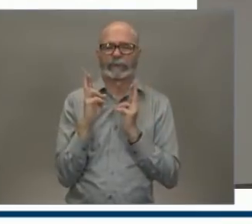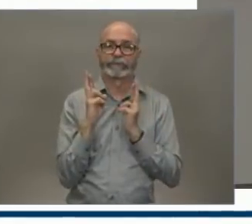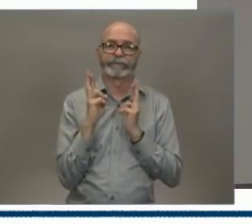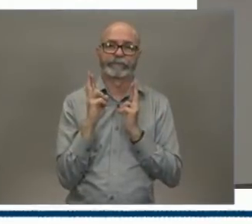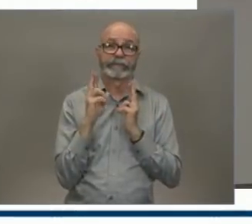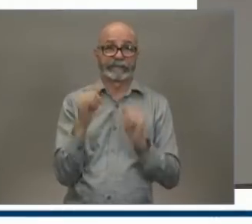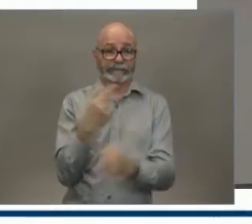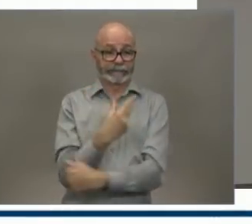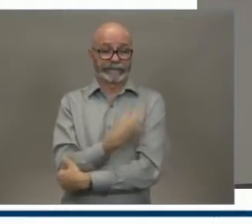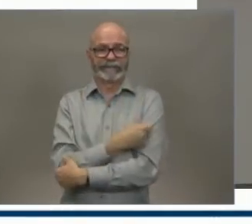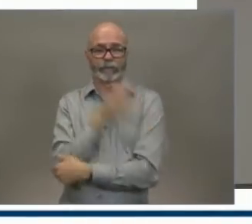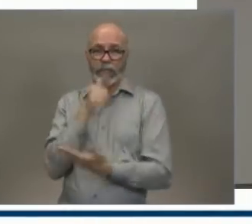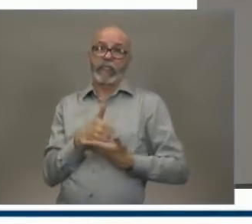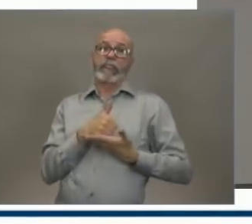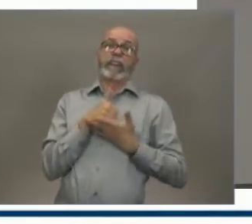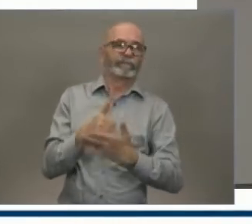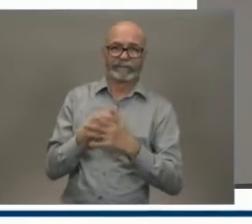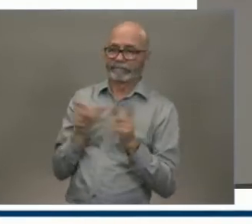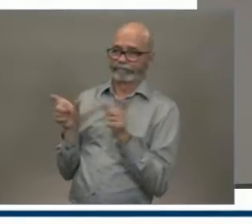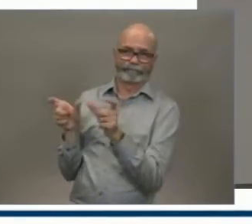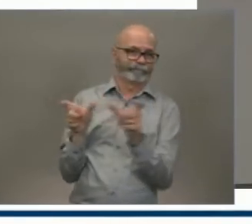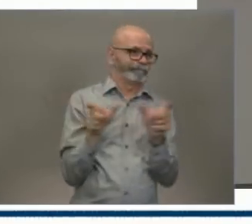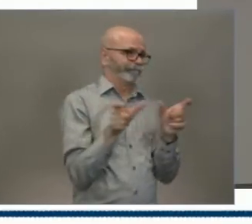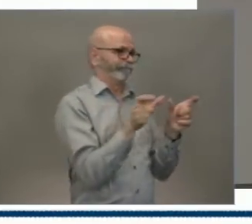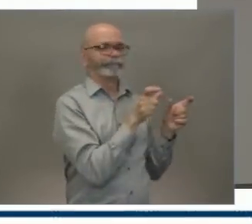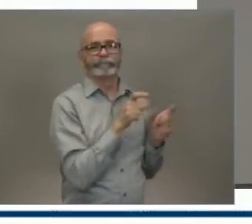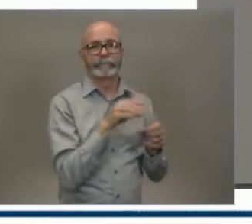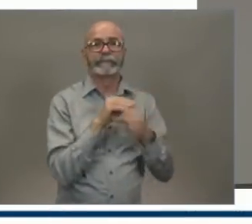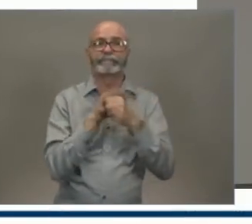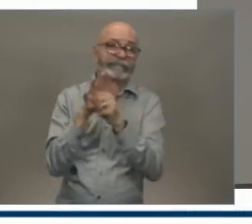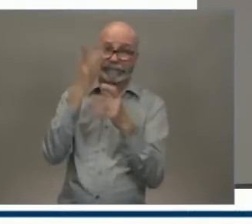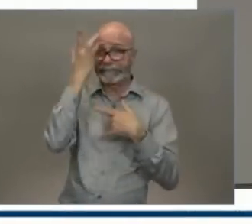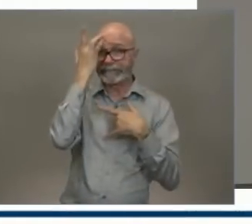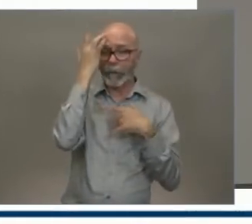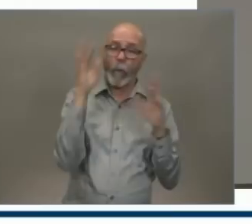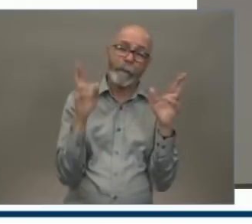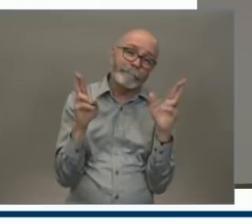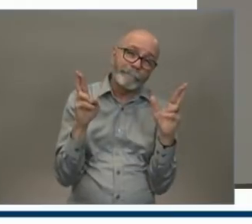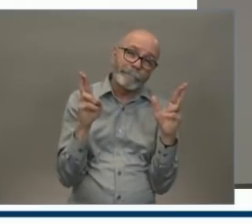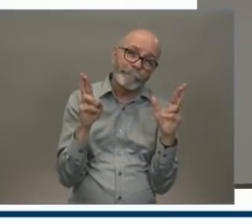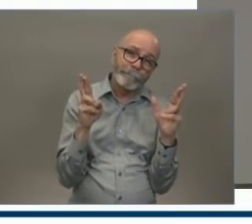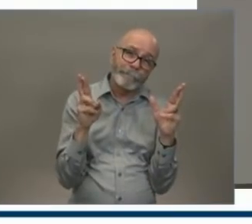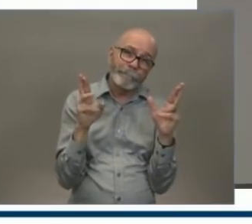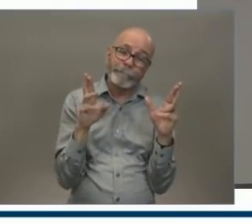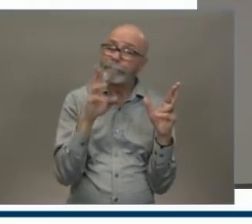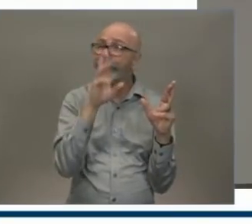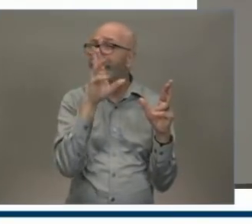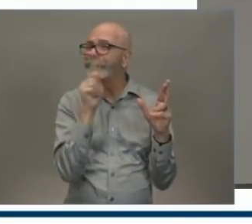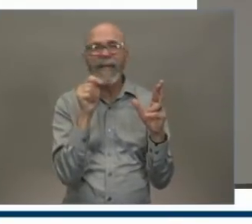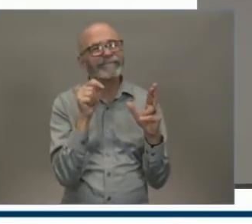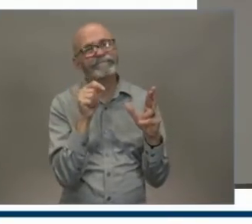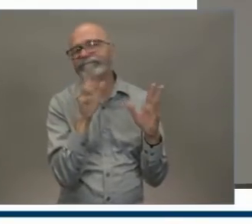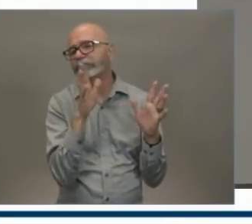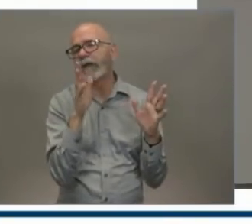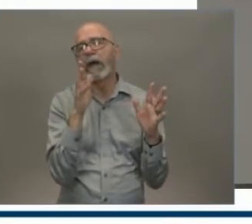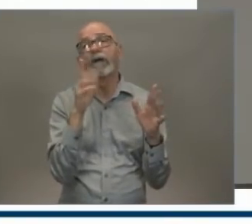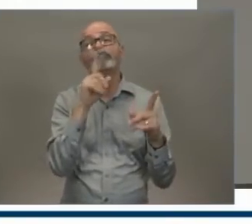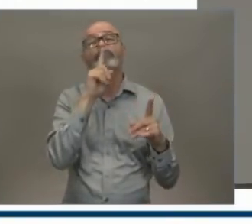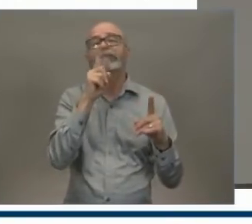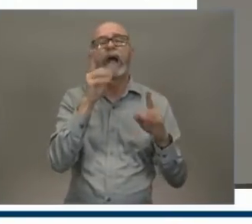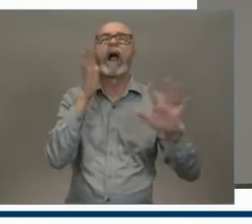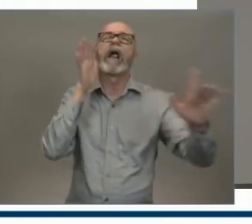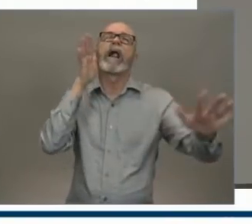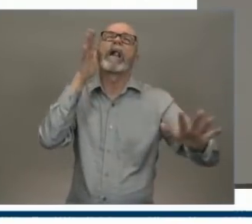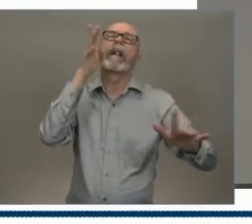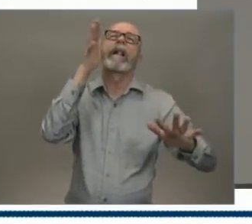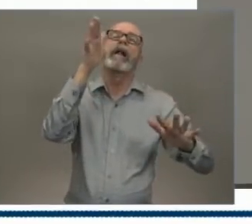that risk, and therefore reducing the need for the COVID protocols and restrictions. But that's a ways down the road. So I think the message that all